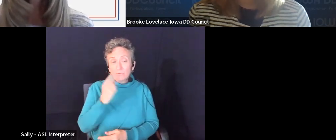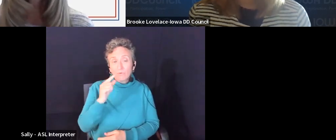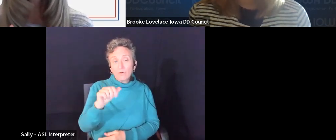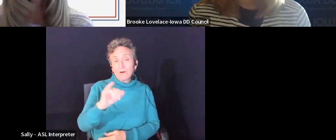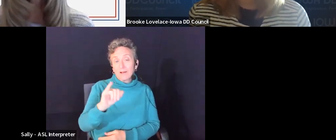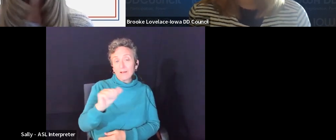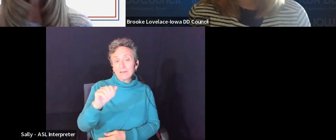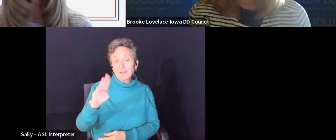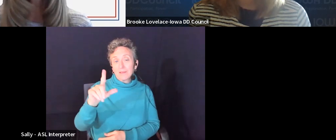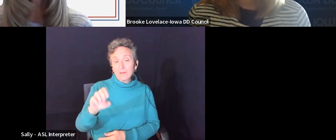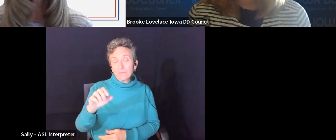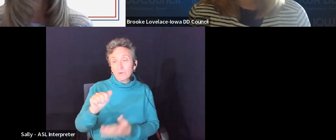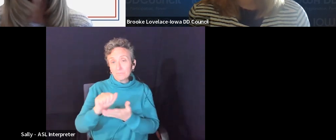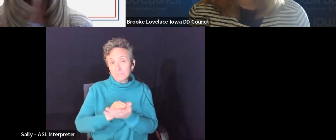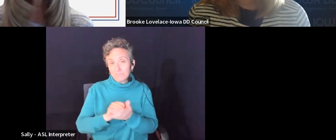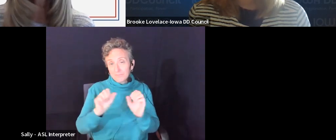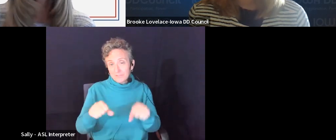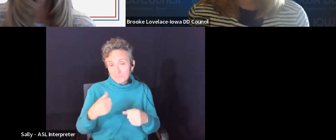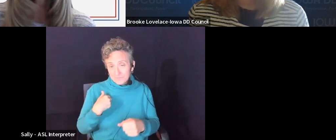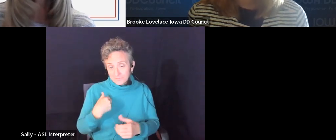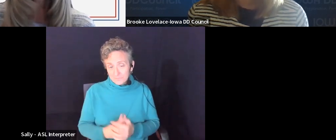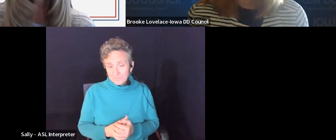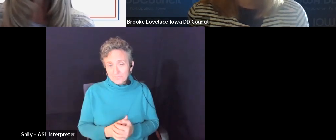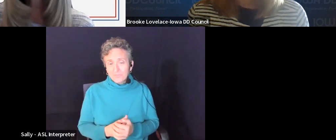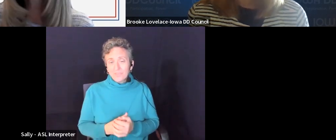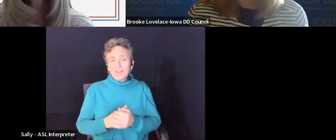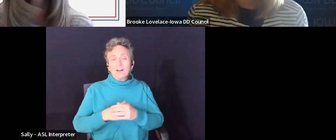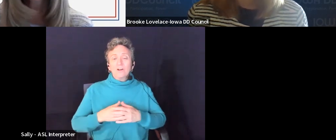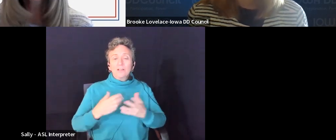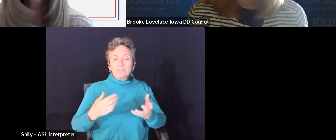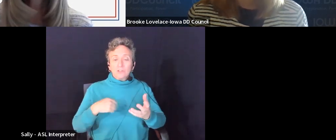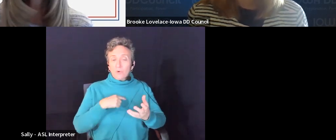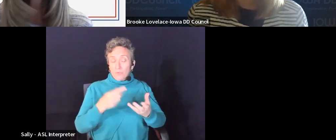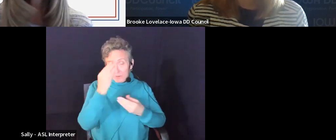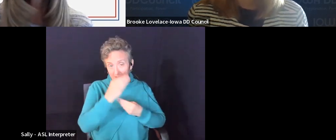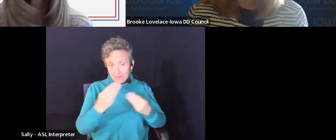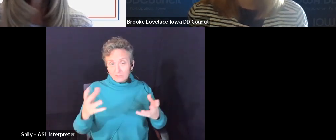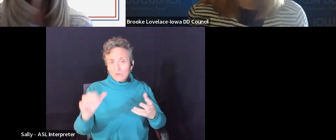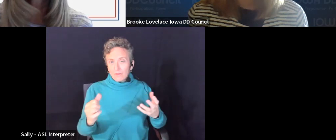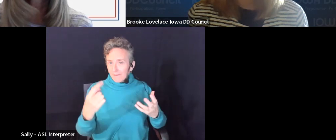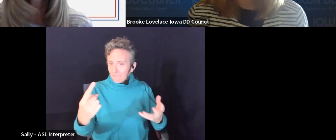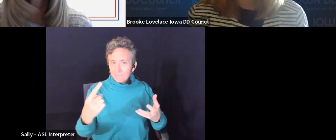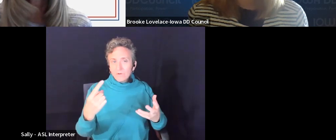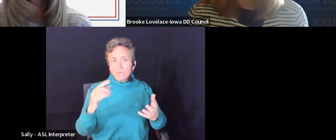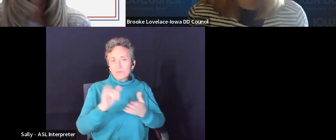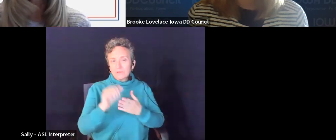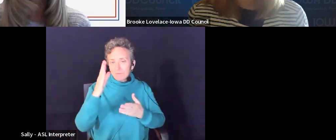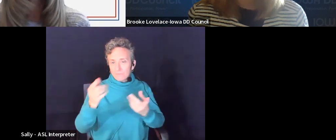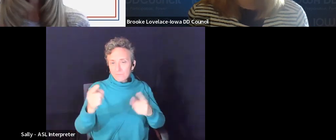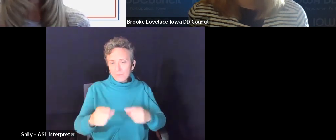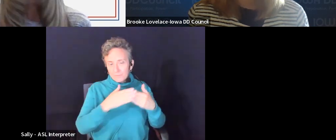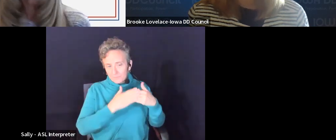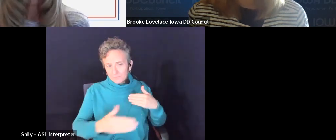accounts. So again, we're gonna make sure that we're letting everybody know that's the case as we move forward.